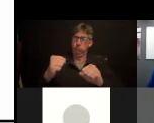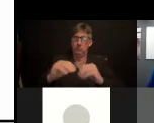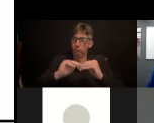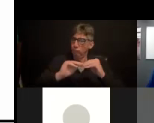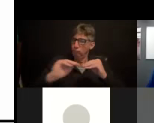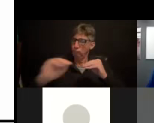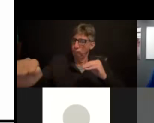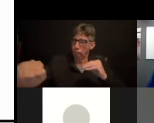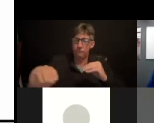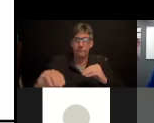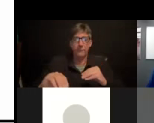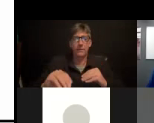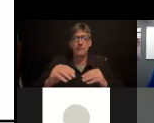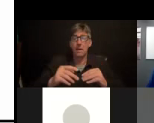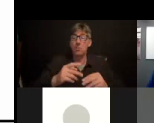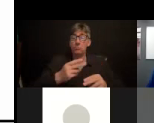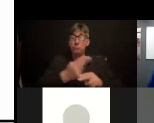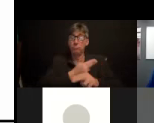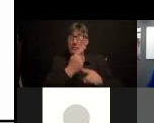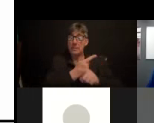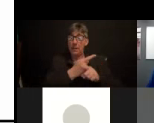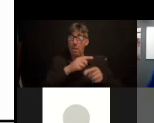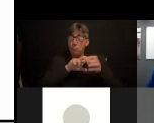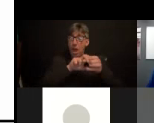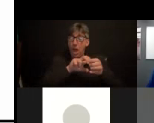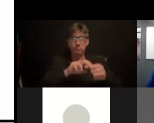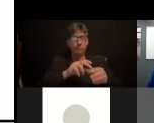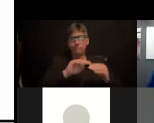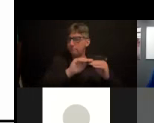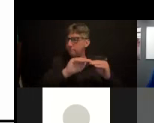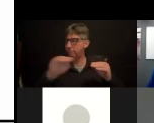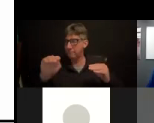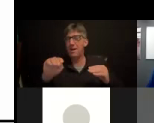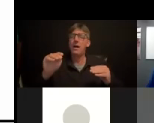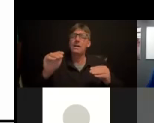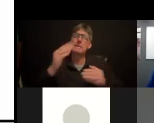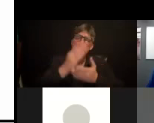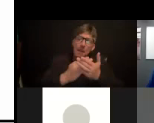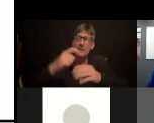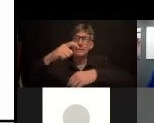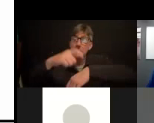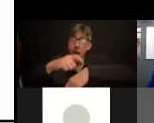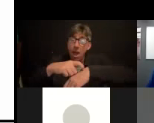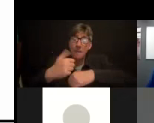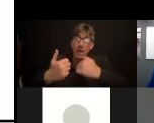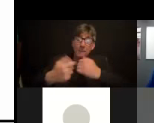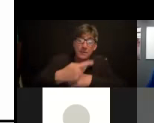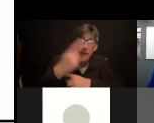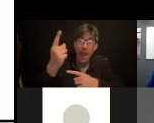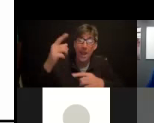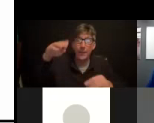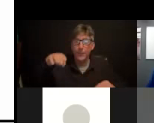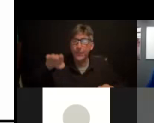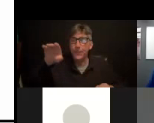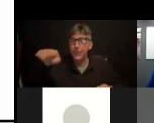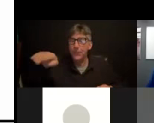ridership, though there is variation by time of day, across bus route, et cetera, versus the commuter rail